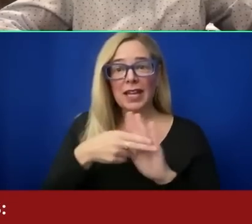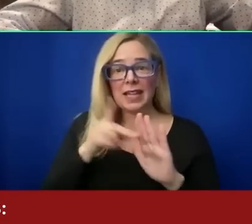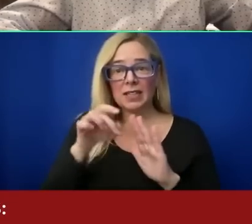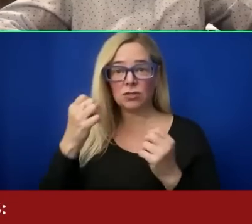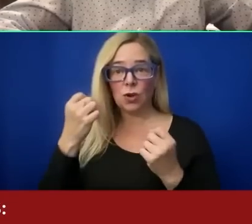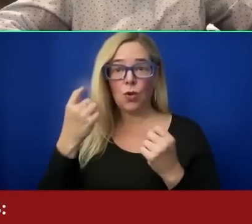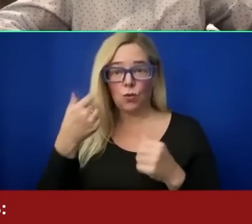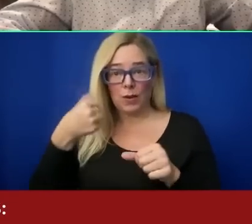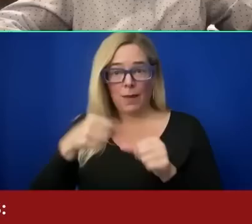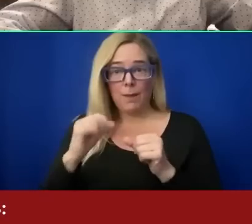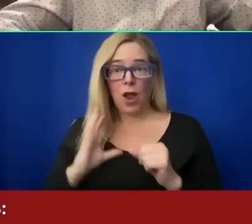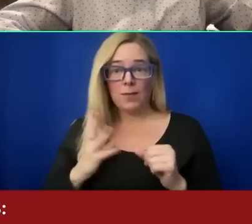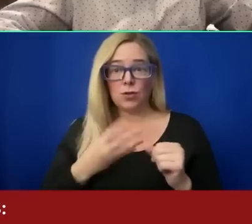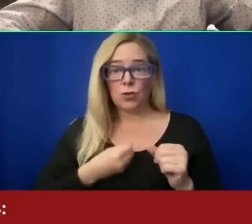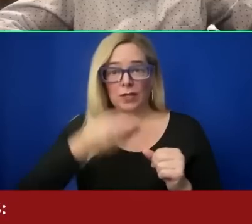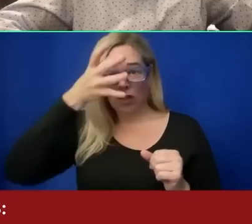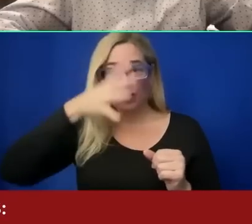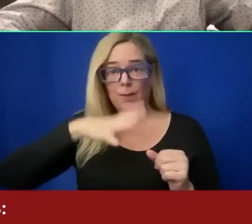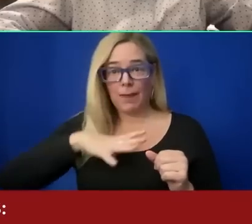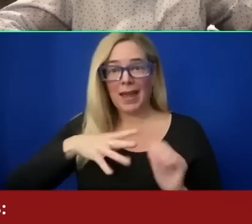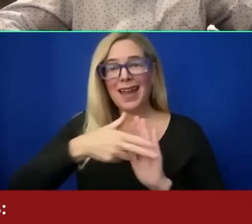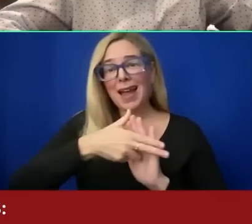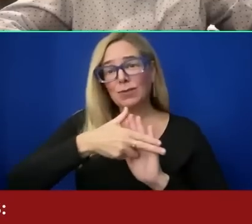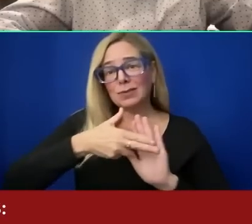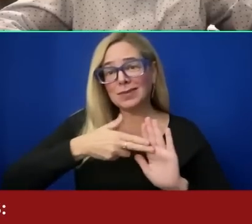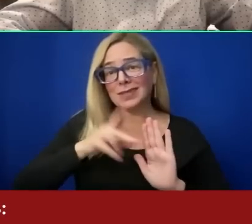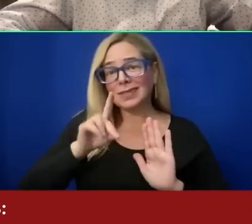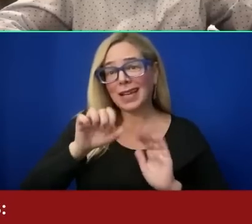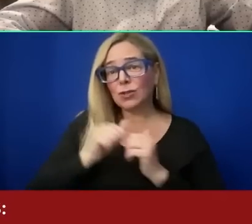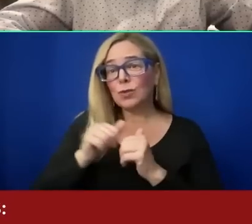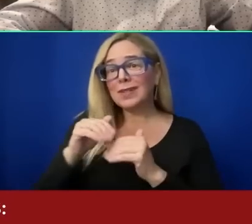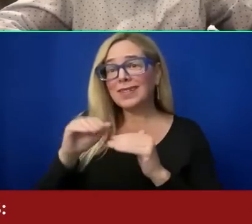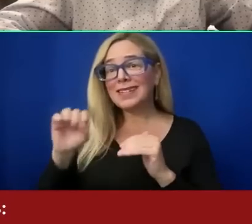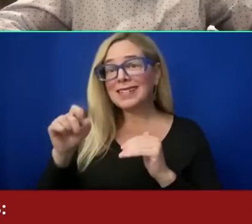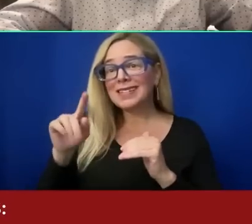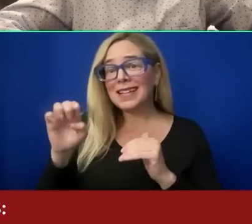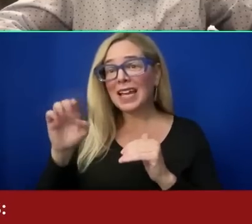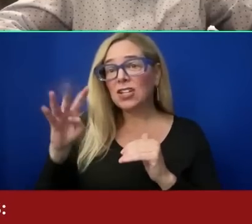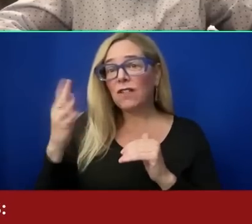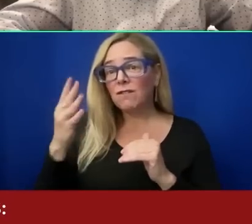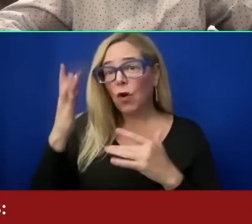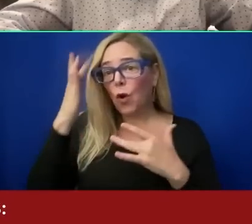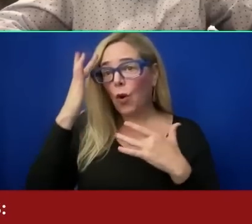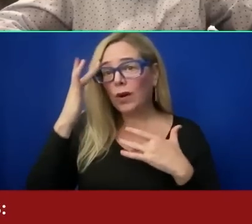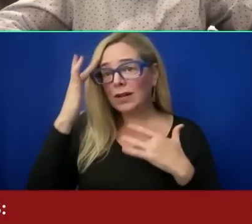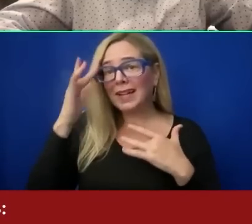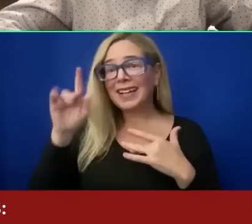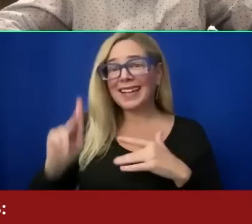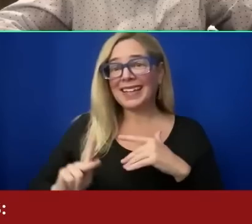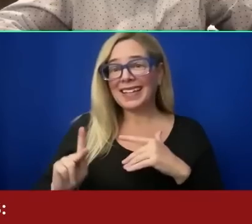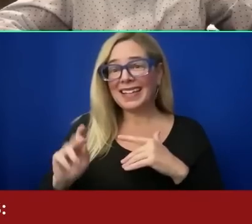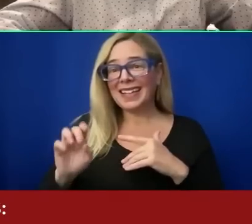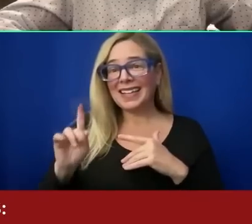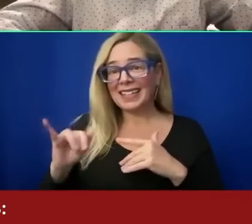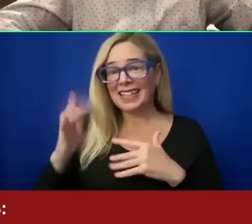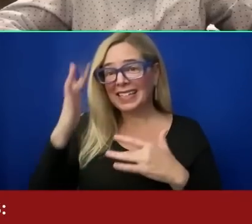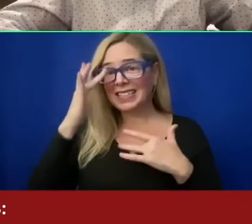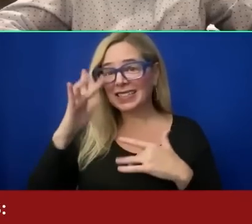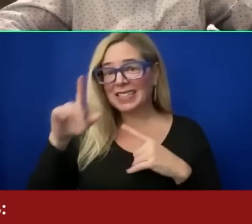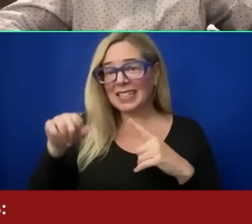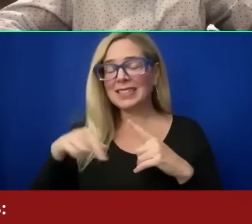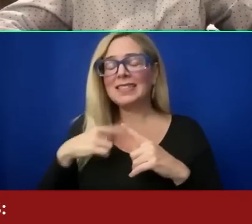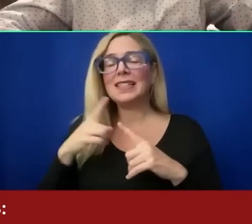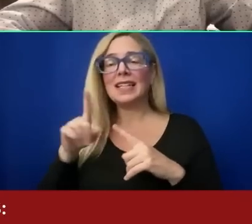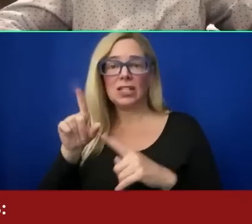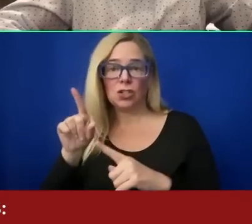was diagnosed with stage 4 kidney disease around 2015. I had previously had Kawasaki's disease as a child. I am